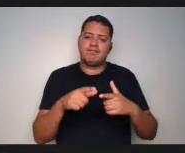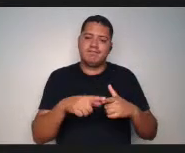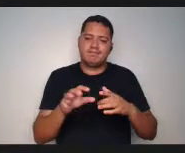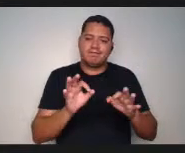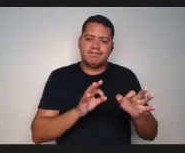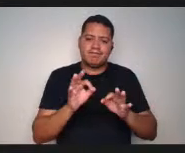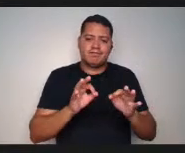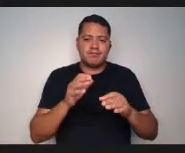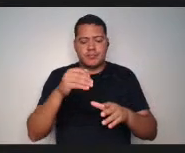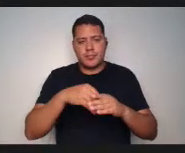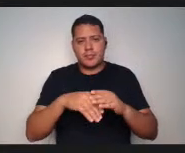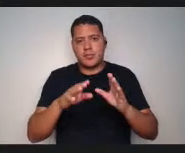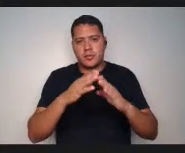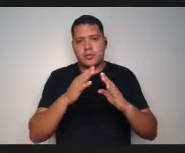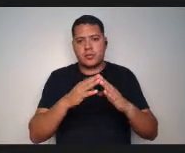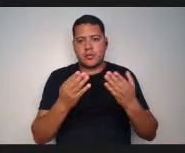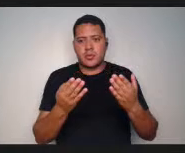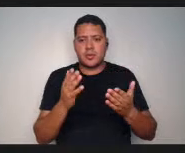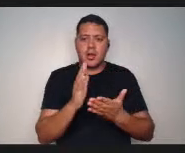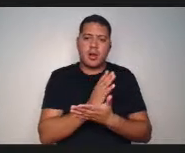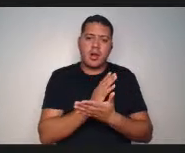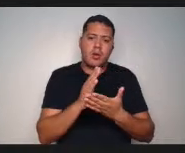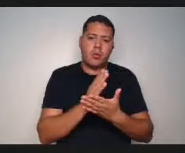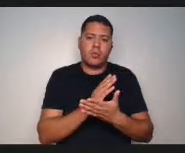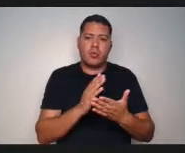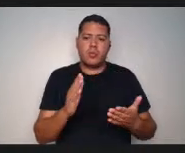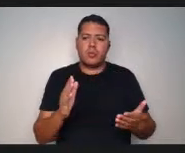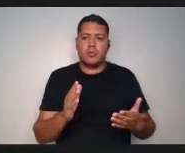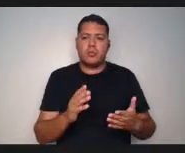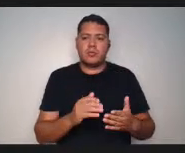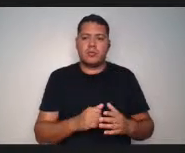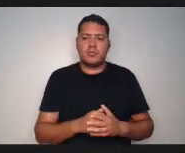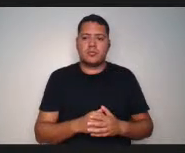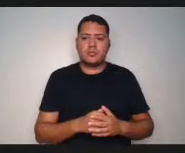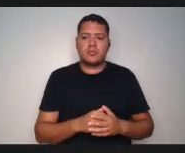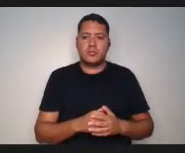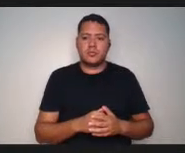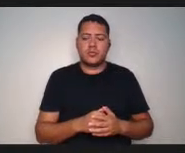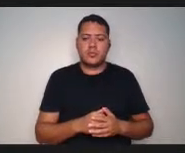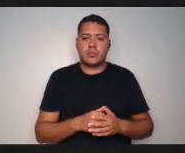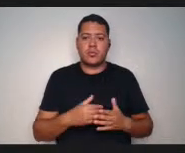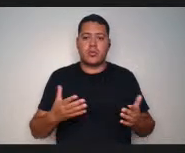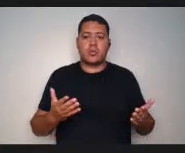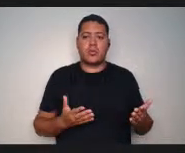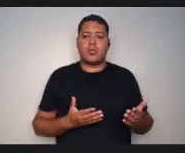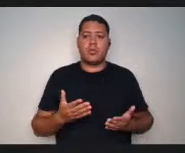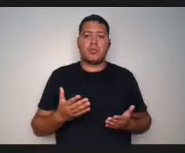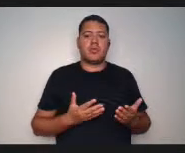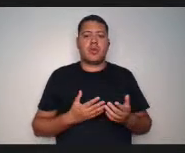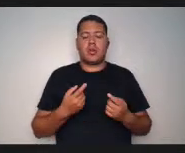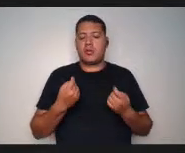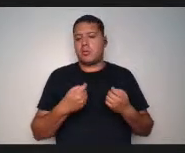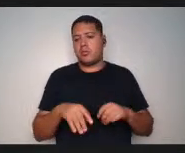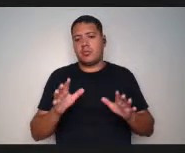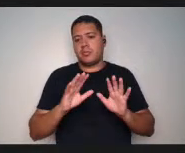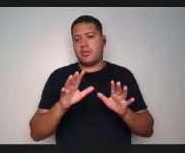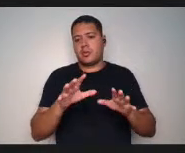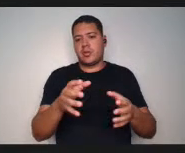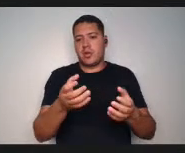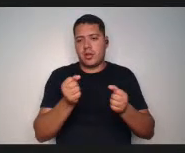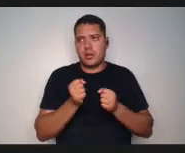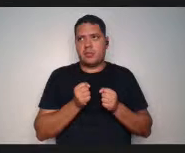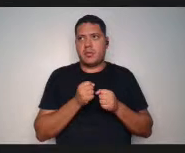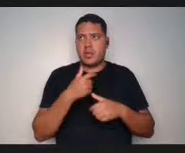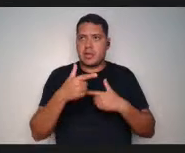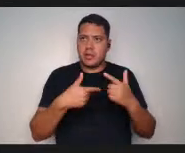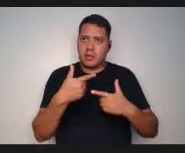Employees were not to be assigned an unreasonable workload. Employers were required to supply employees with uniforms and PPE